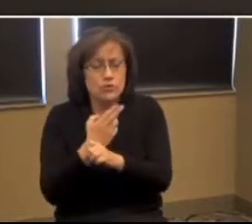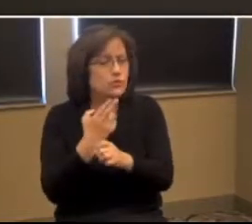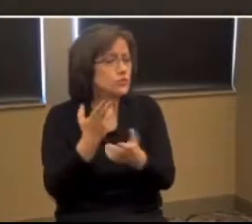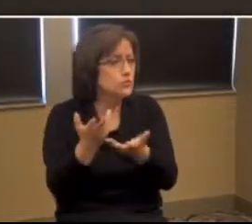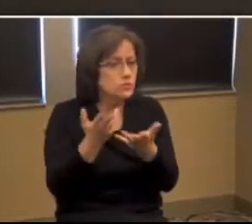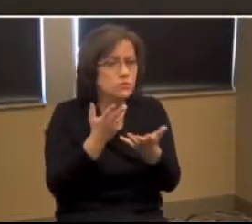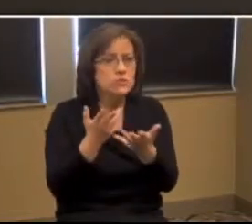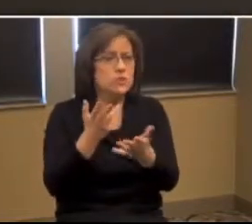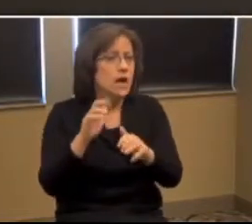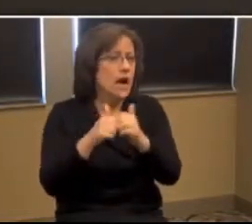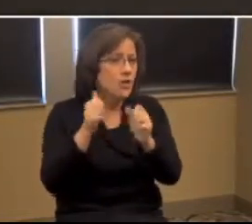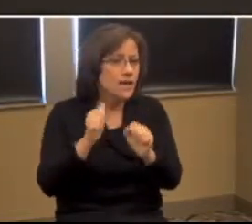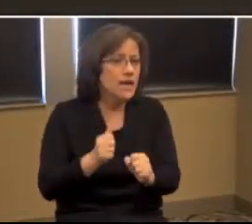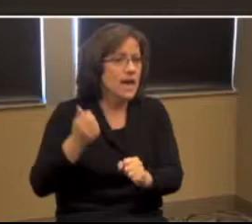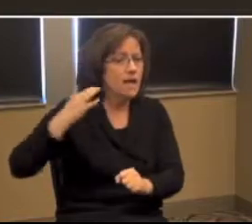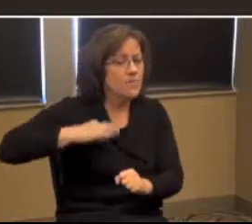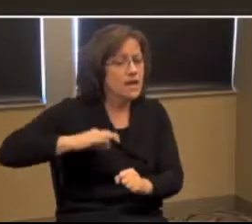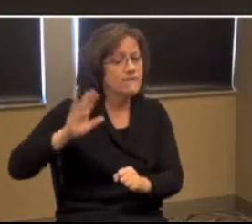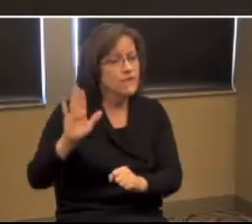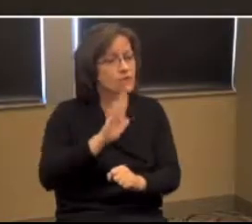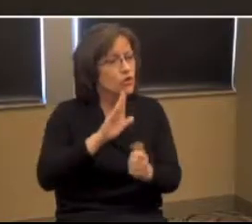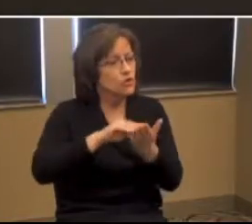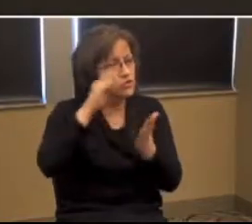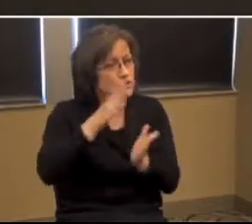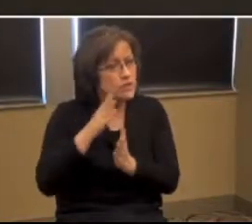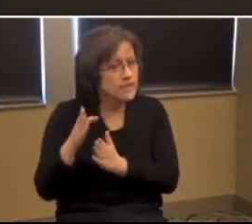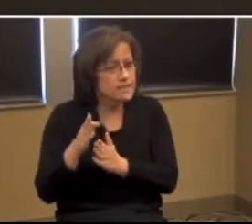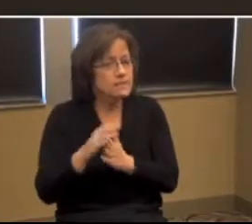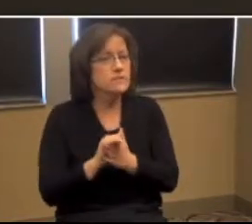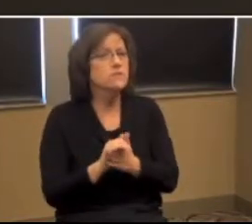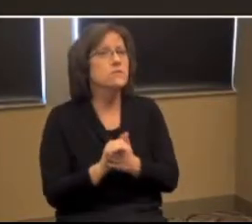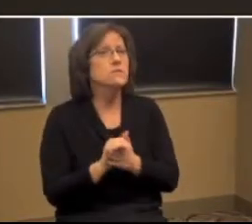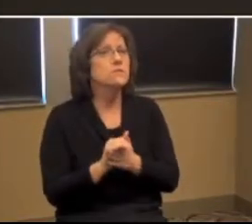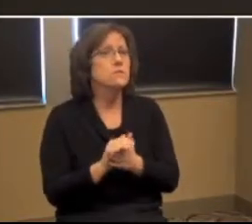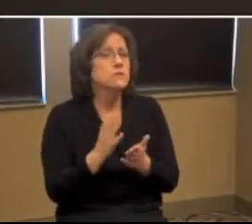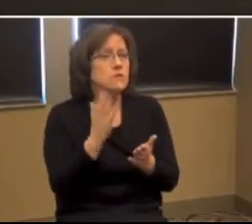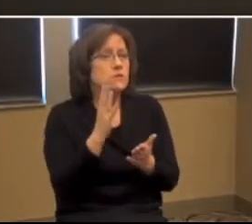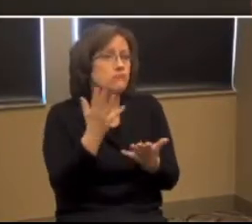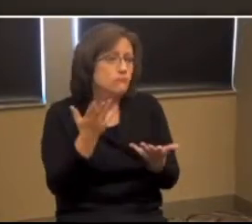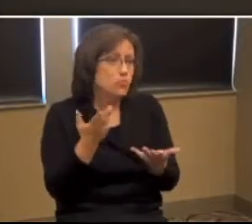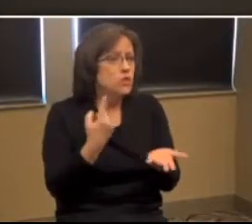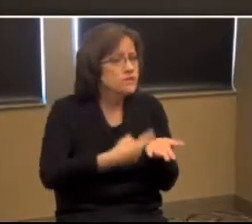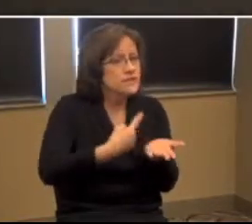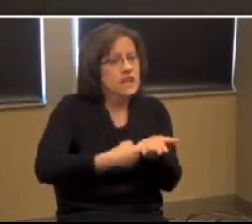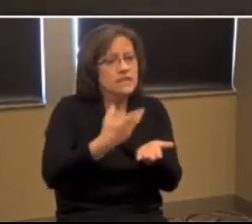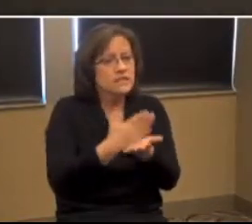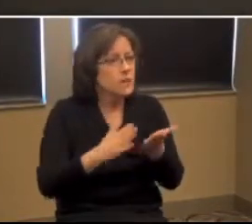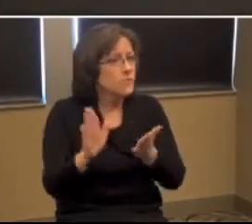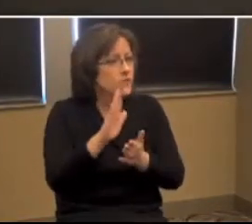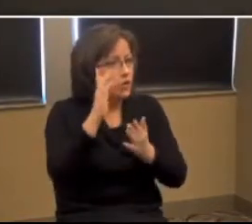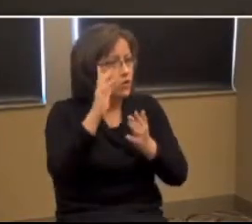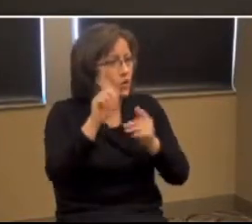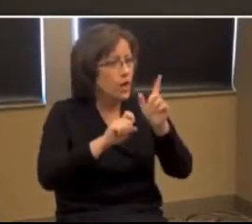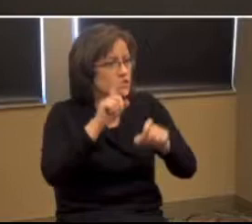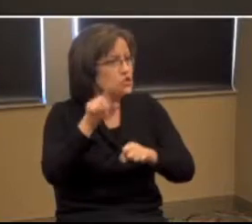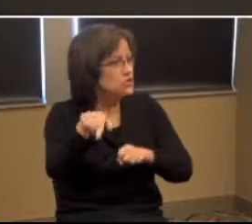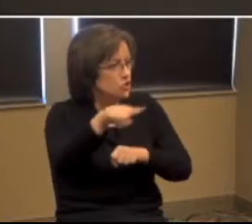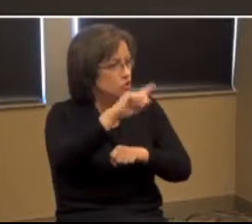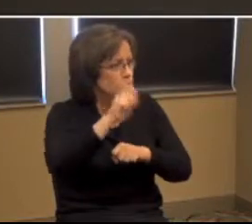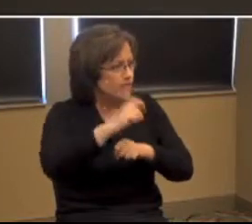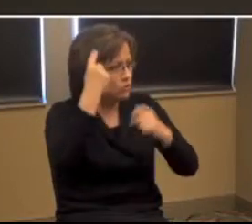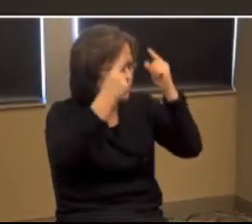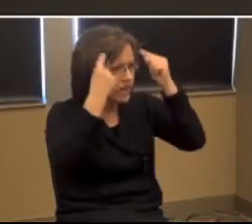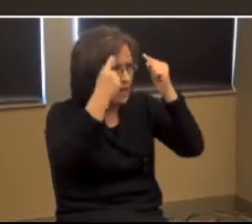be beneficial for your students, talk about some of the questions you need to think through, and then this afternoon you will